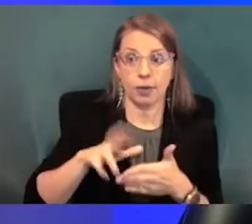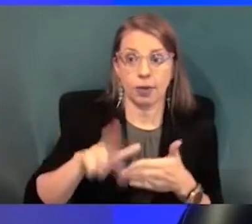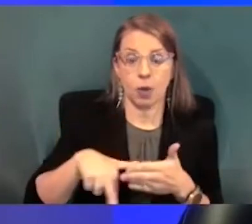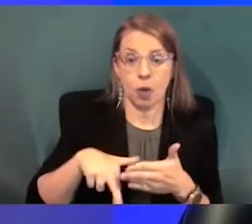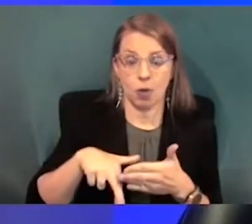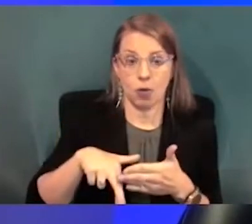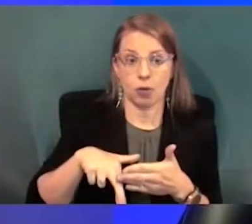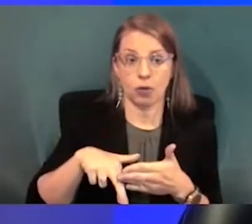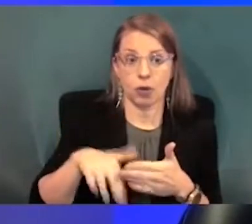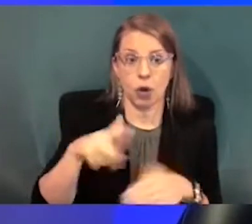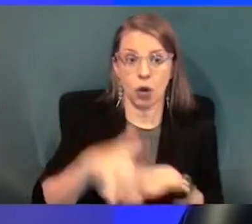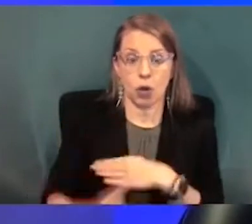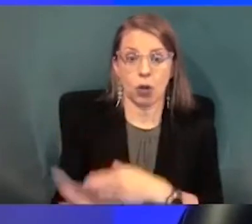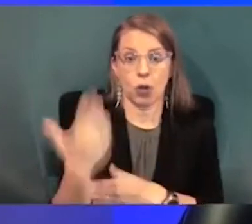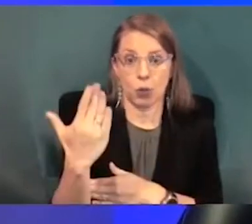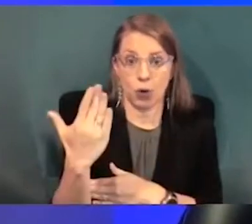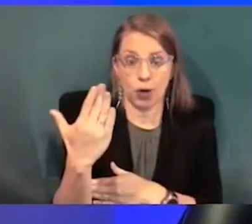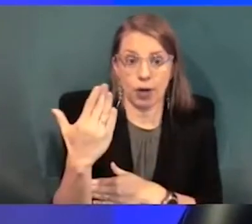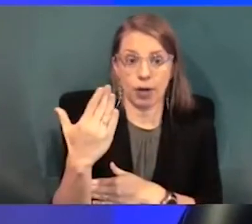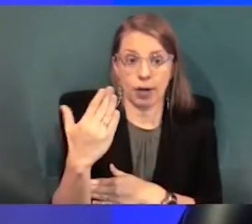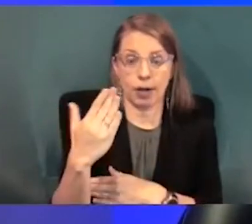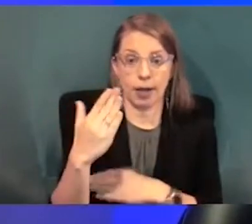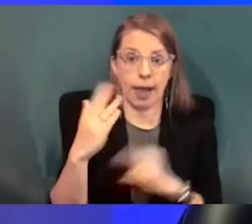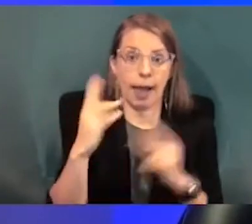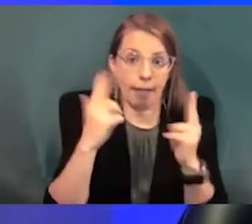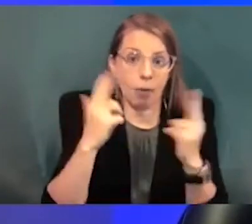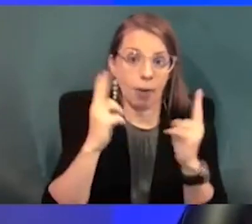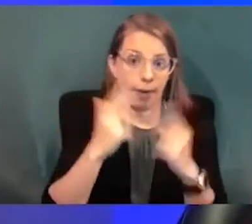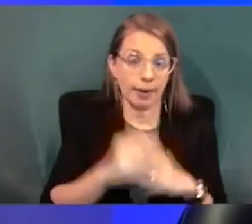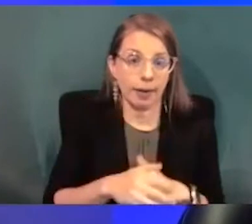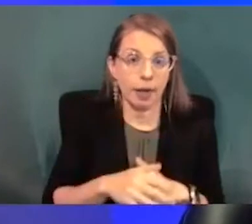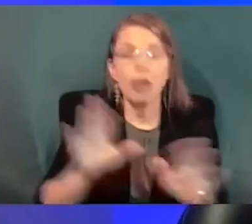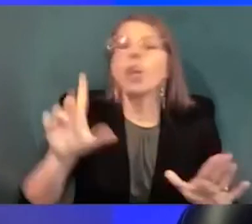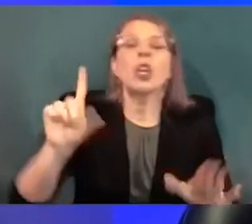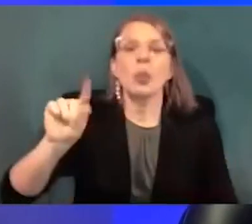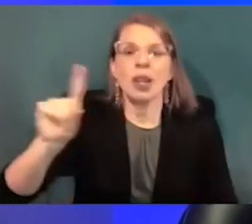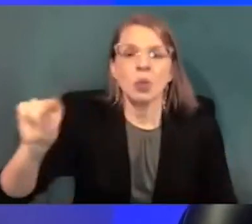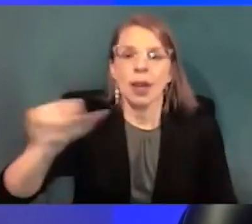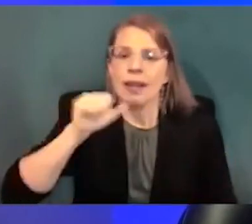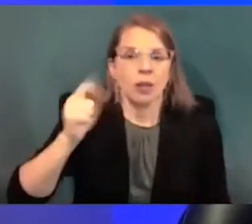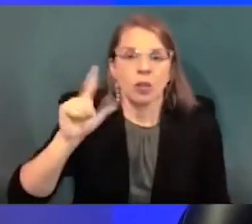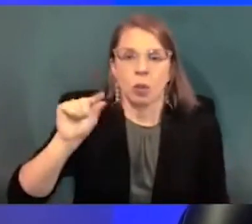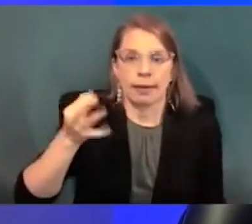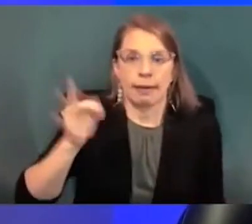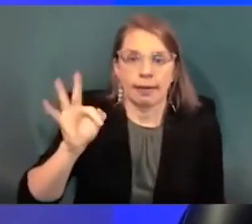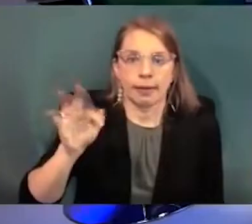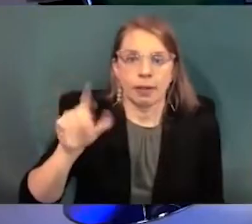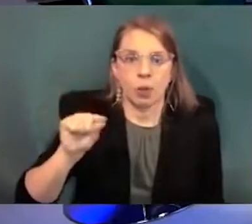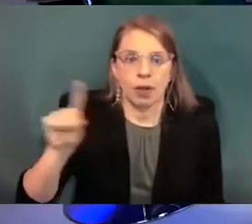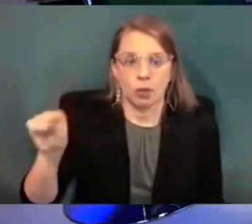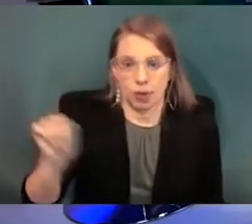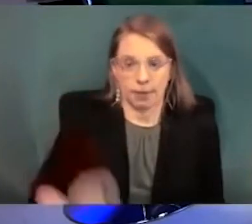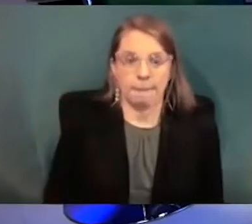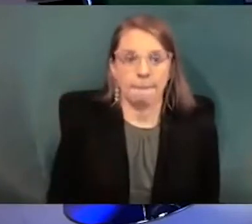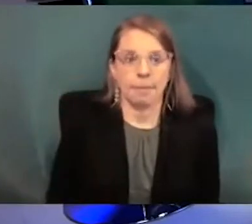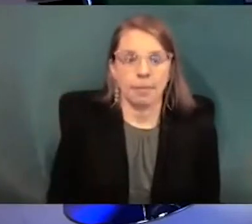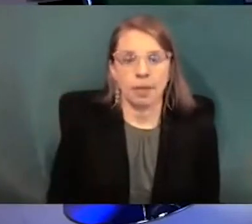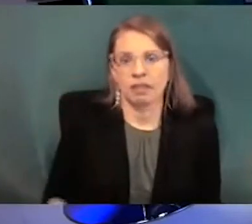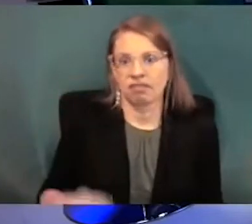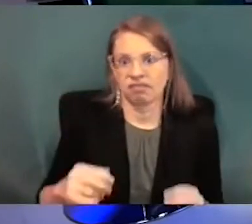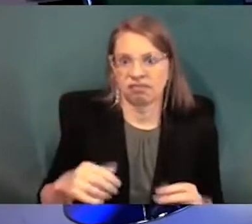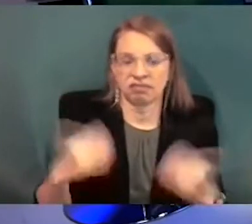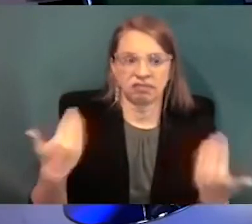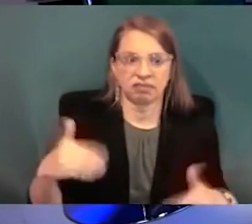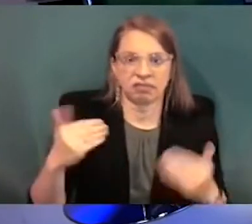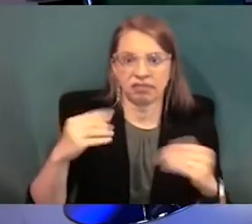morning on Halloween of 2020. Of 2020. What a Halloween thing. Boo. Yes.